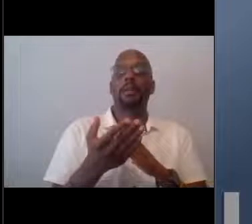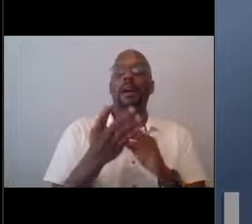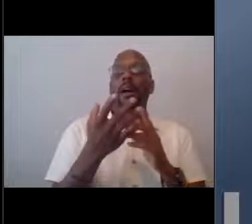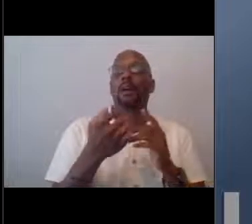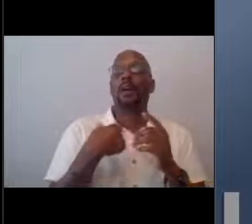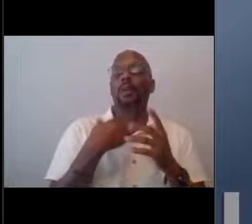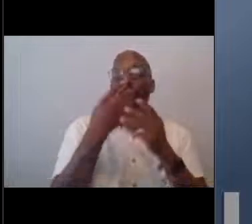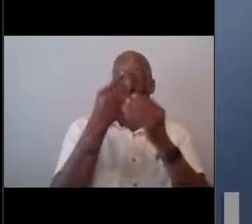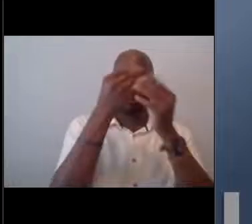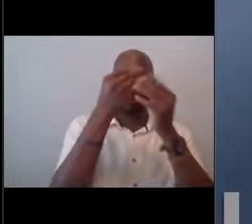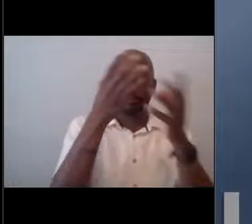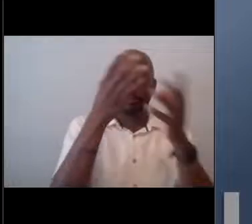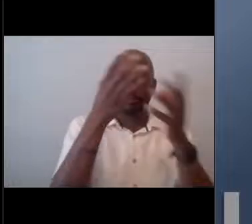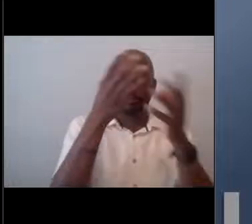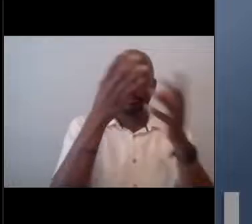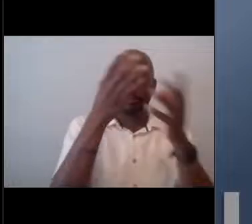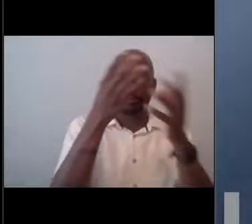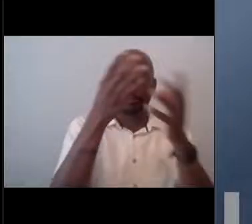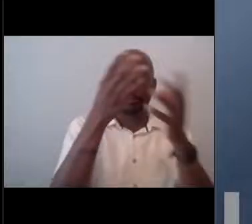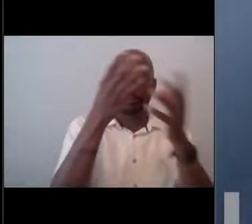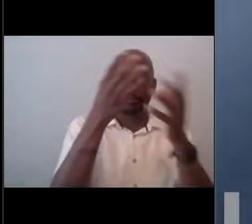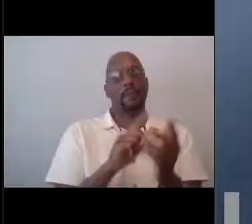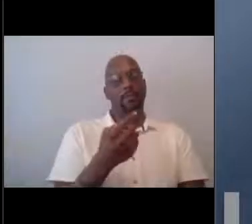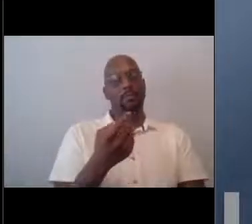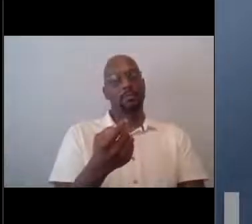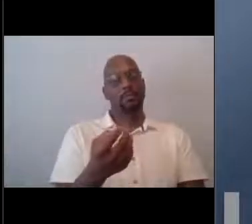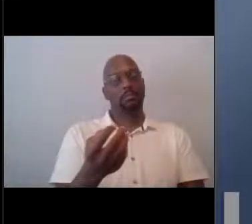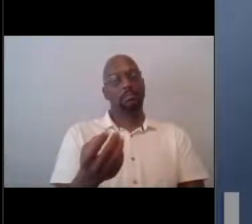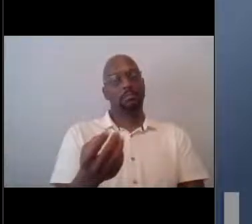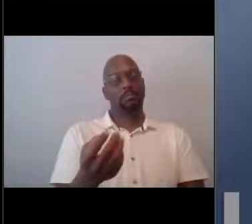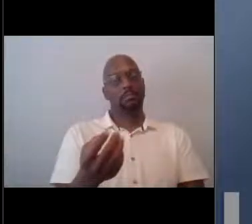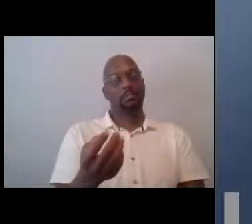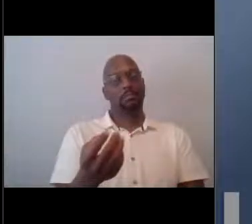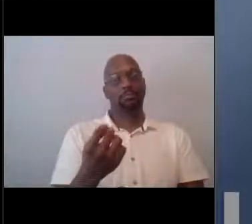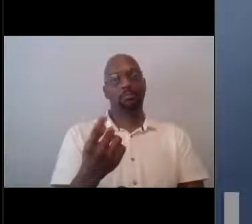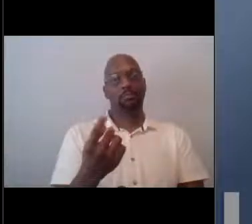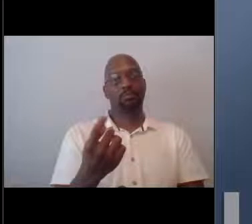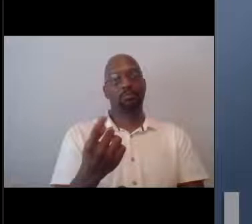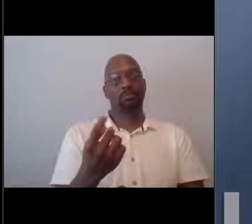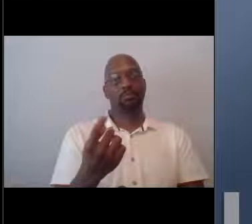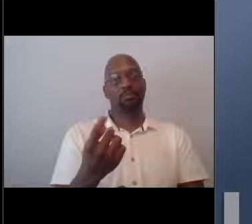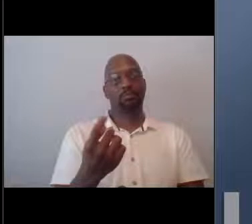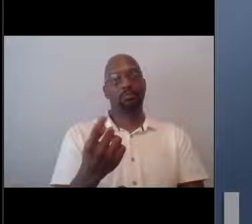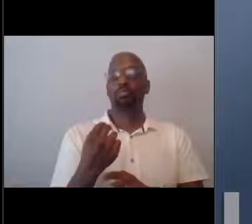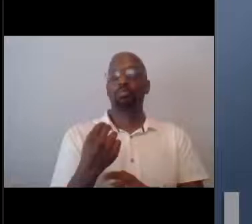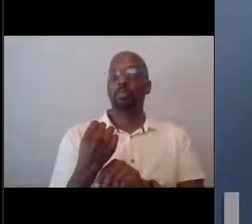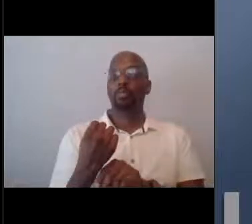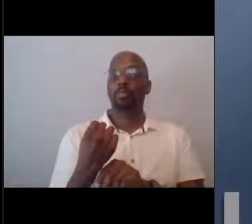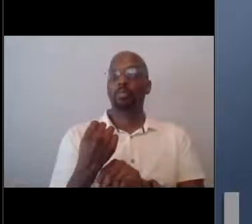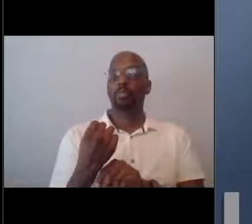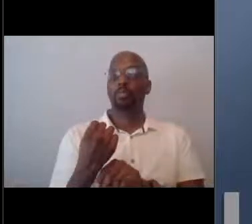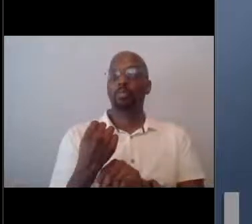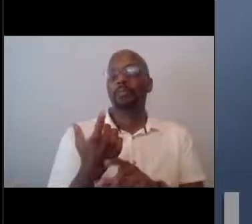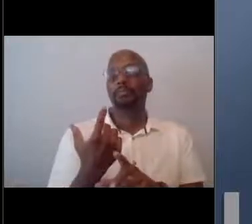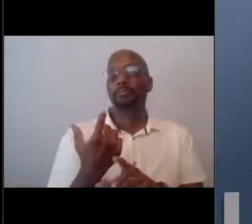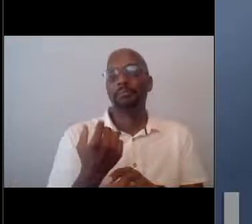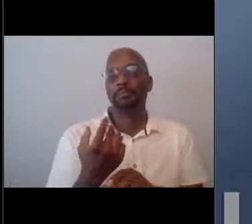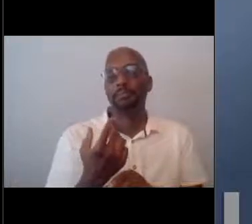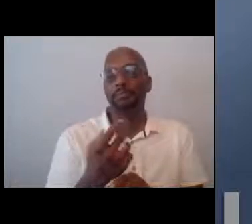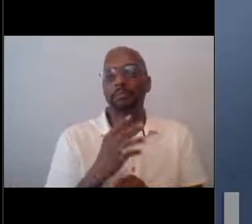First, we received an update on the California Air Resources California Air Resources Board scoping